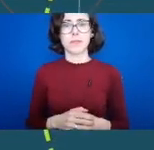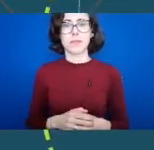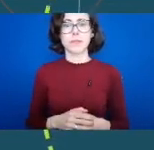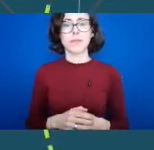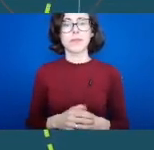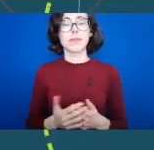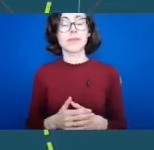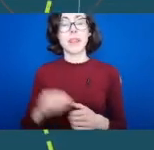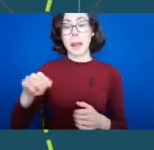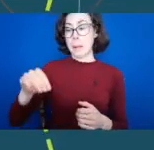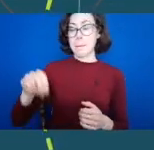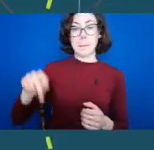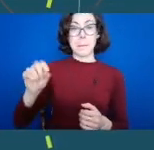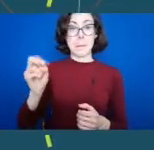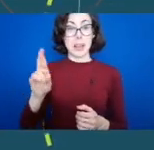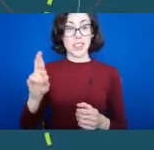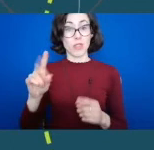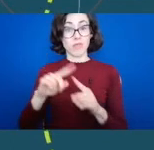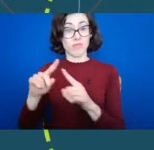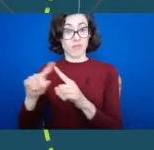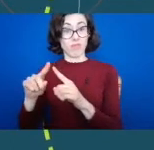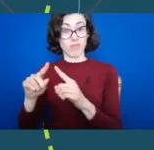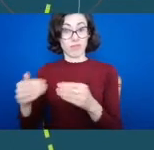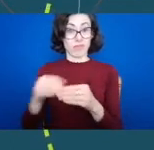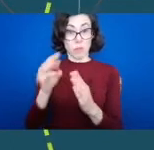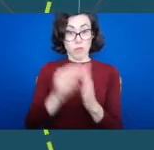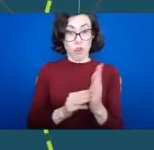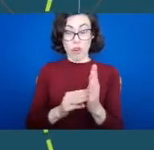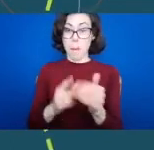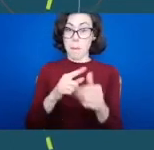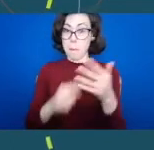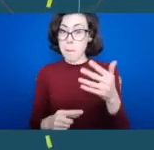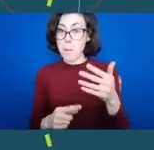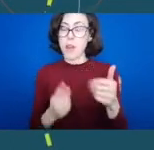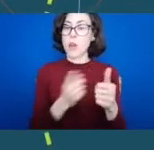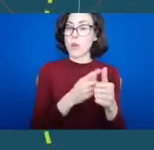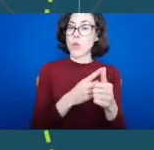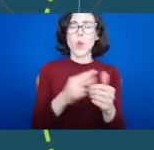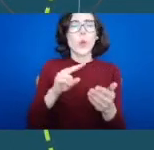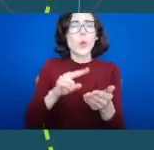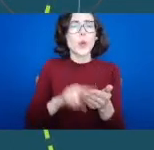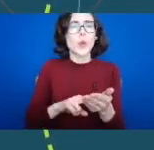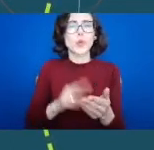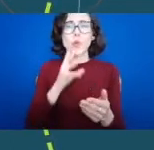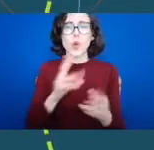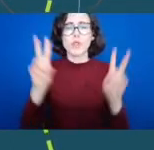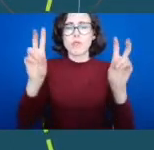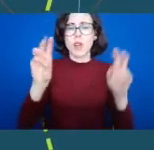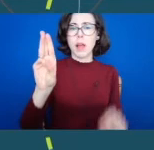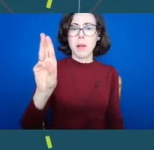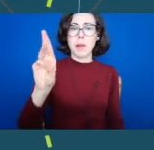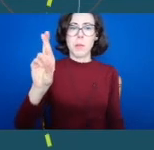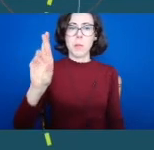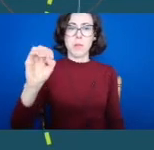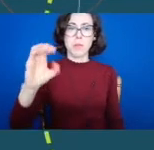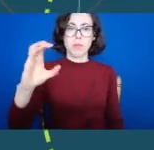Mentor has a couple of program highlights. One in particular is we use the term precise or precision-based. You may have heard the